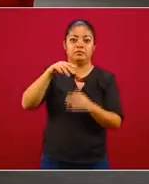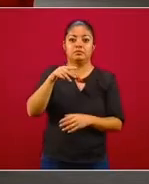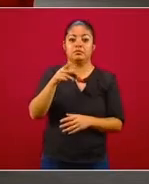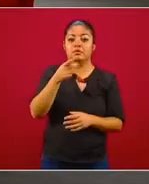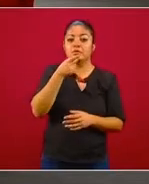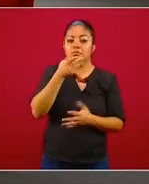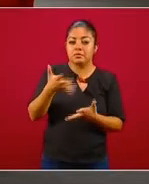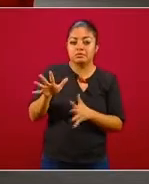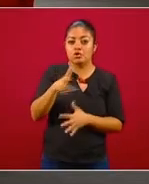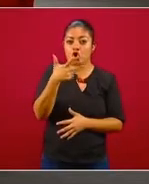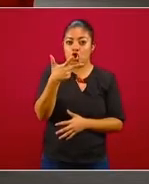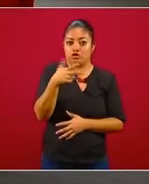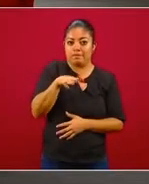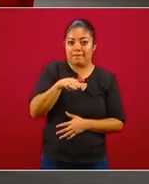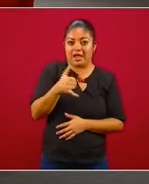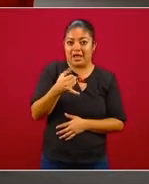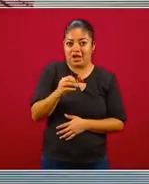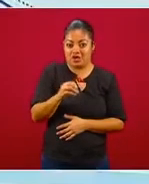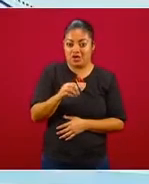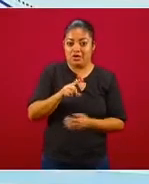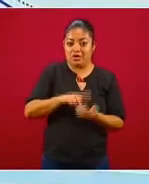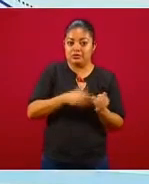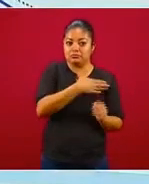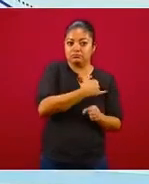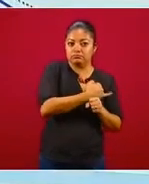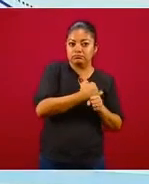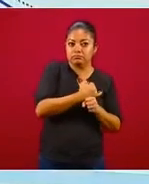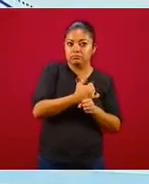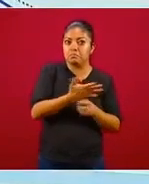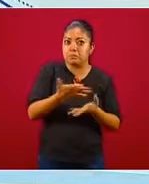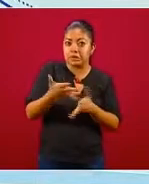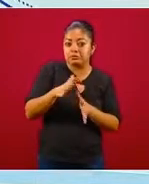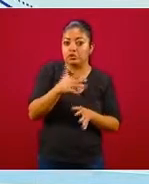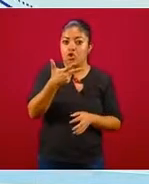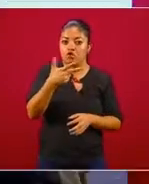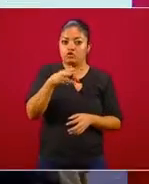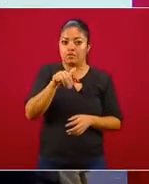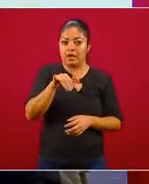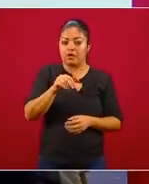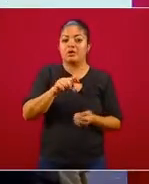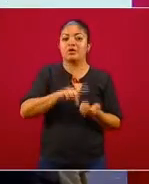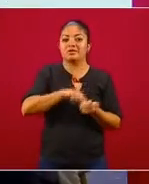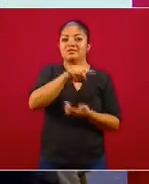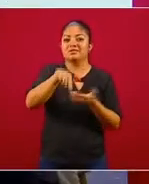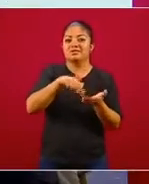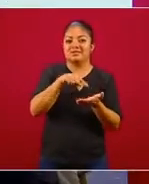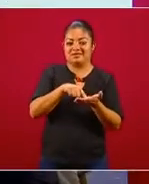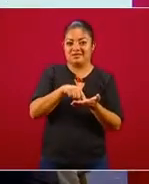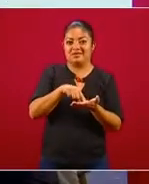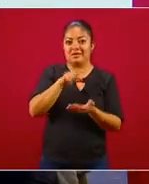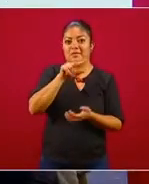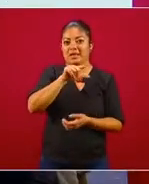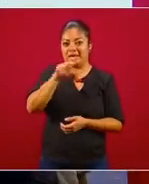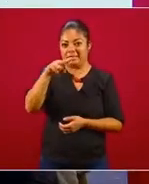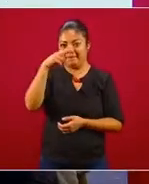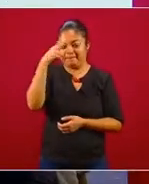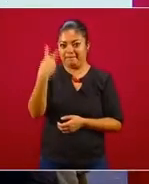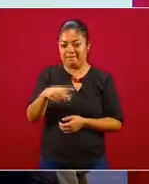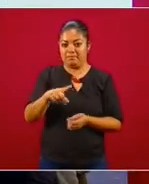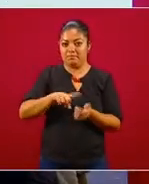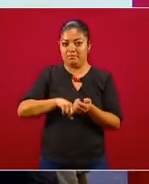and we, according to the projection, we had established that for Mexico City, May the